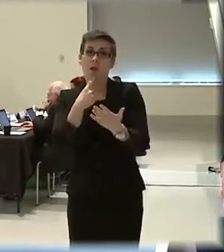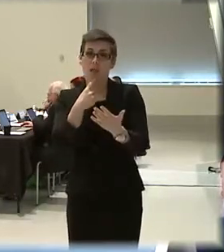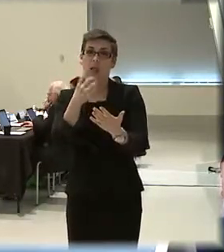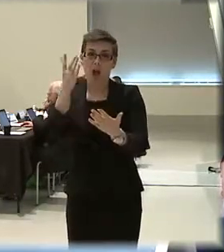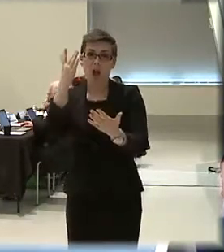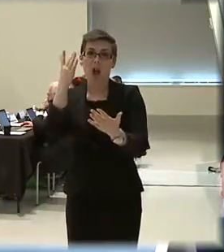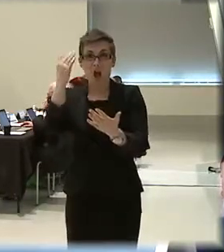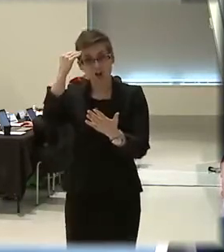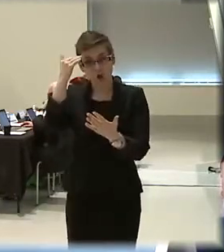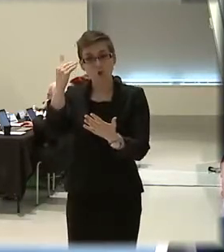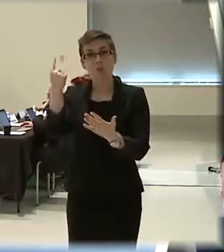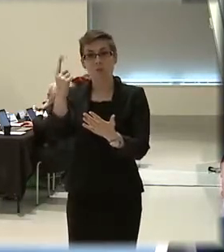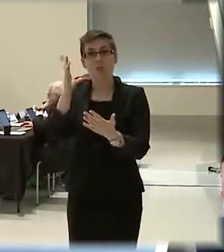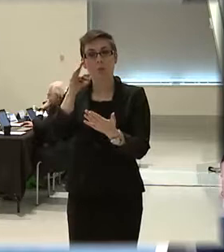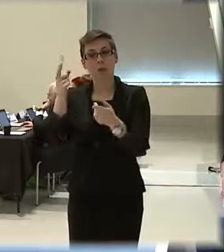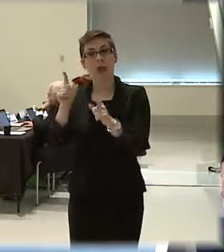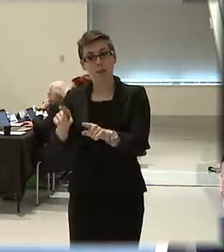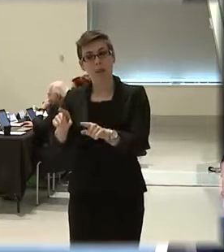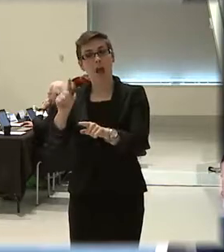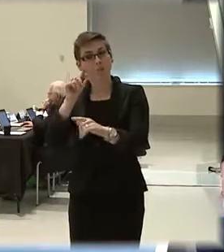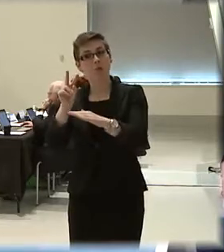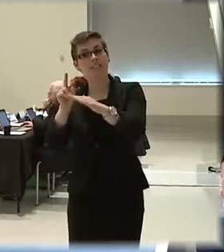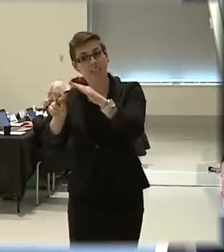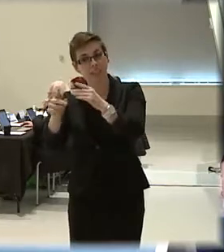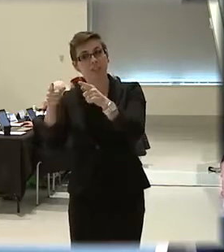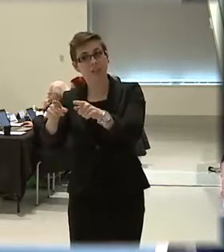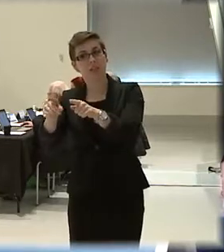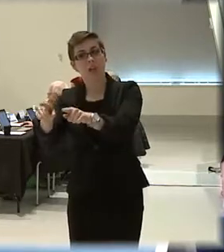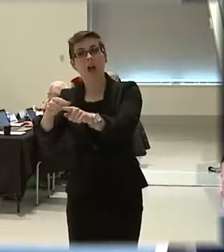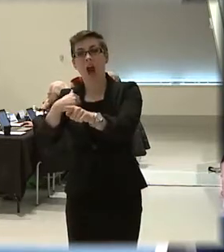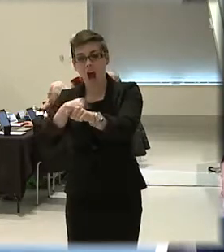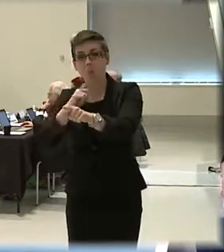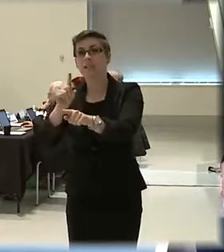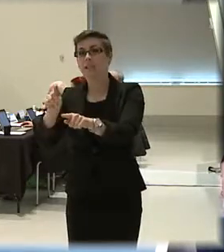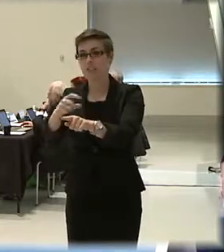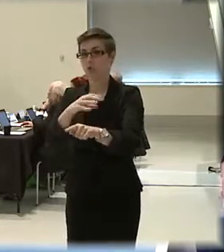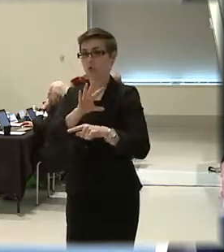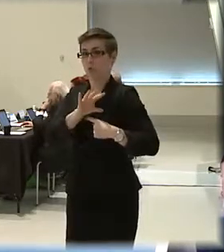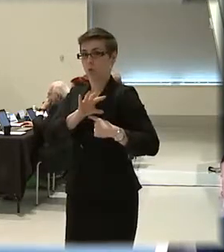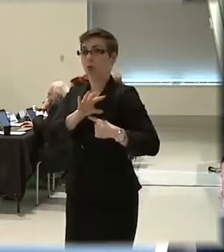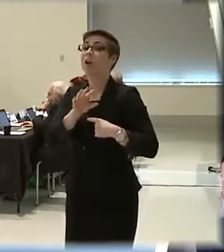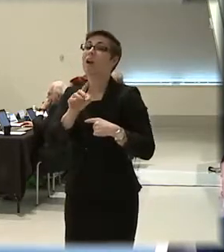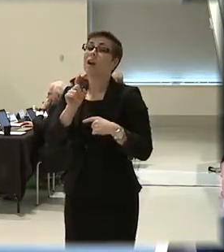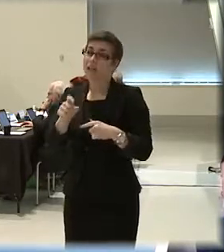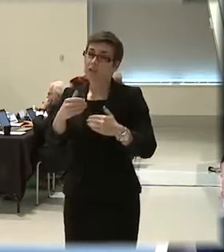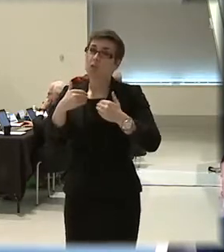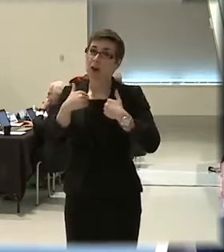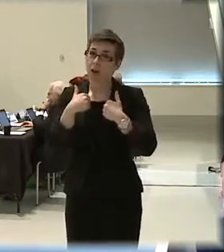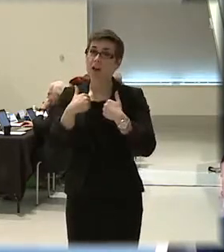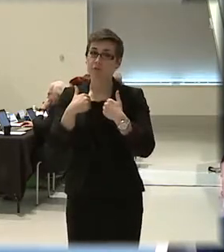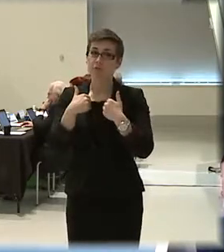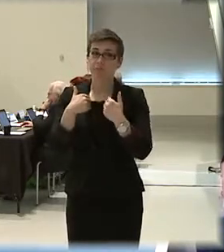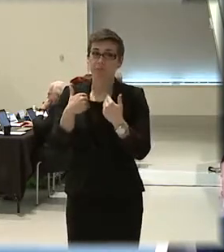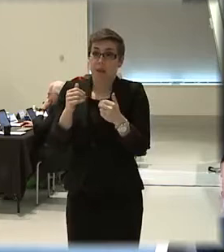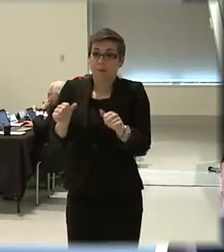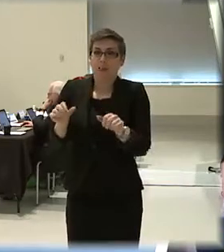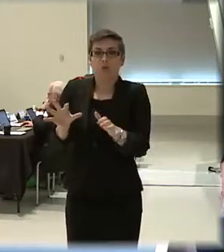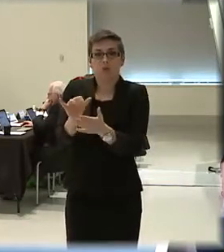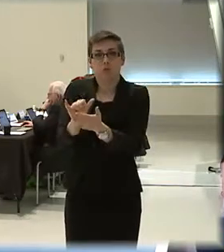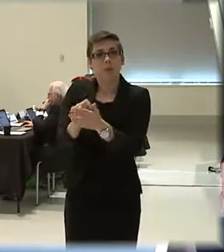one way, and it's very important that I do record, and I think there needs to be room for that to happen, but it needs to be governed by pretty strict policies, and it needs